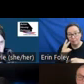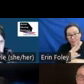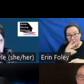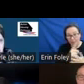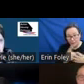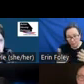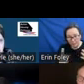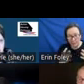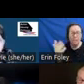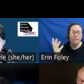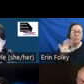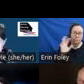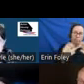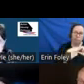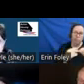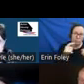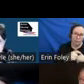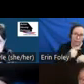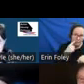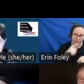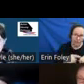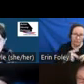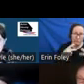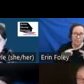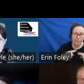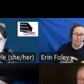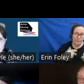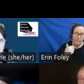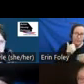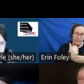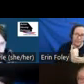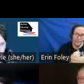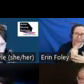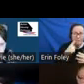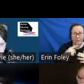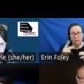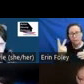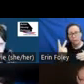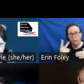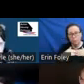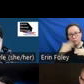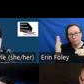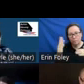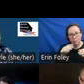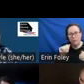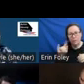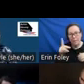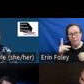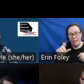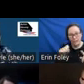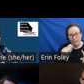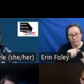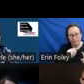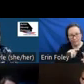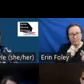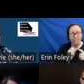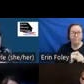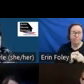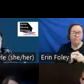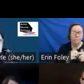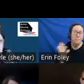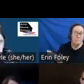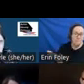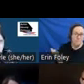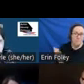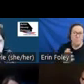support we're talking about is the person must need physical assistance for 2 or more activities of daily living. So you can see that a